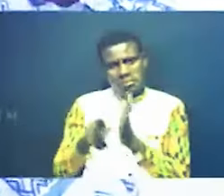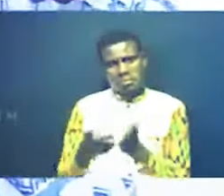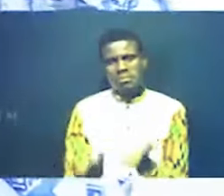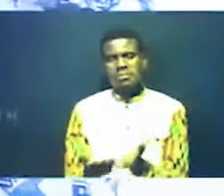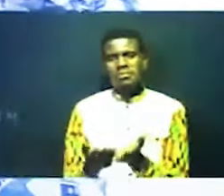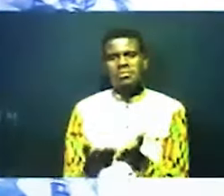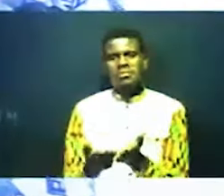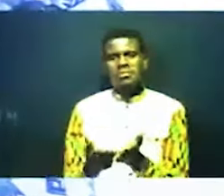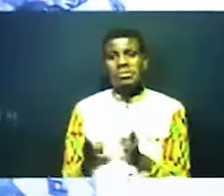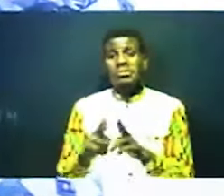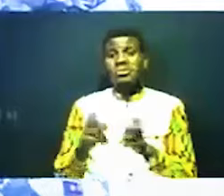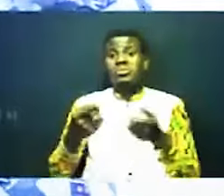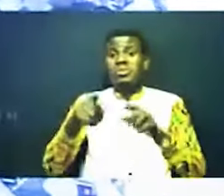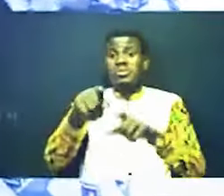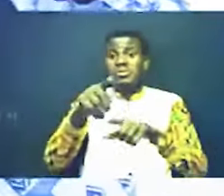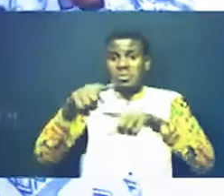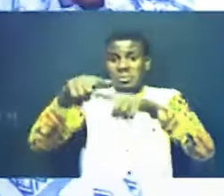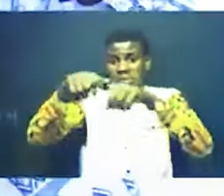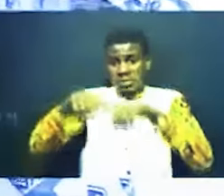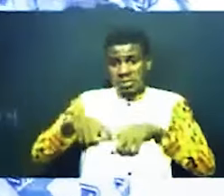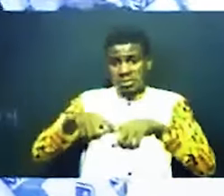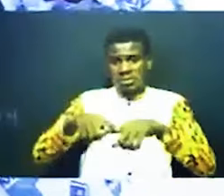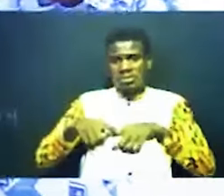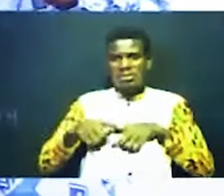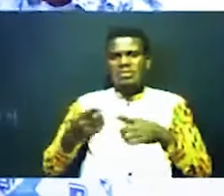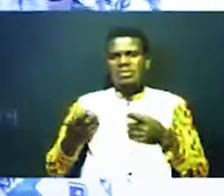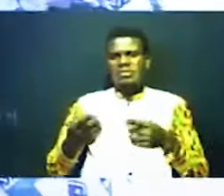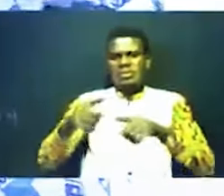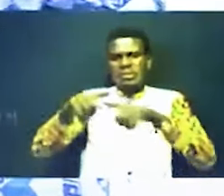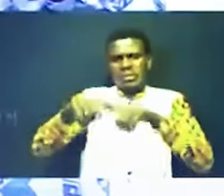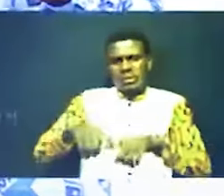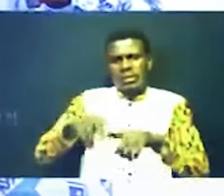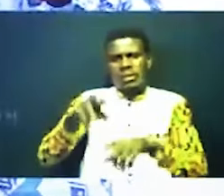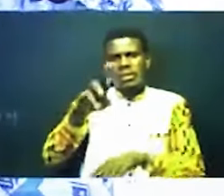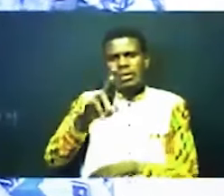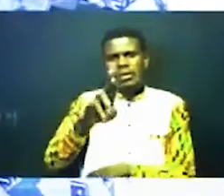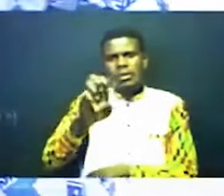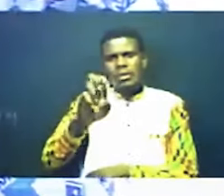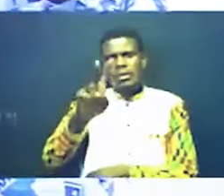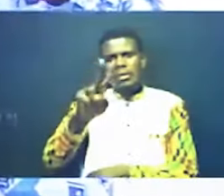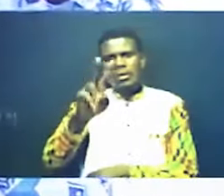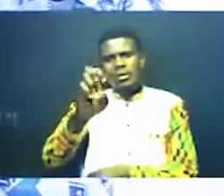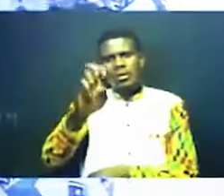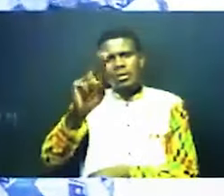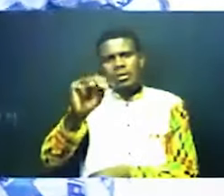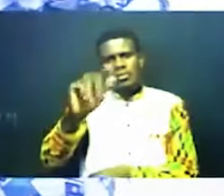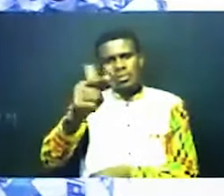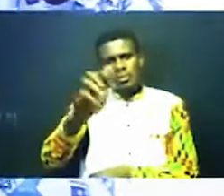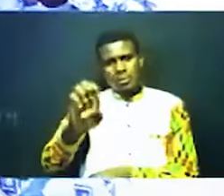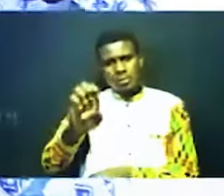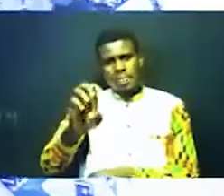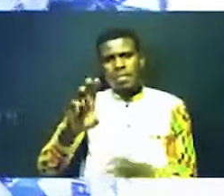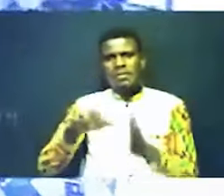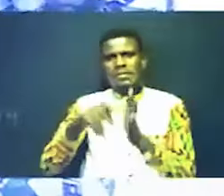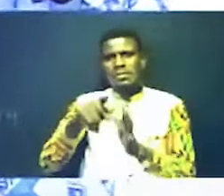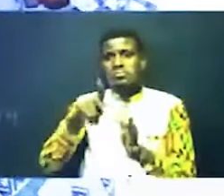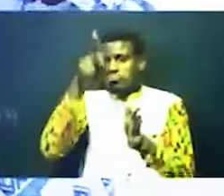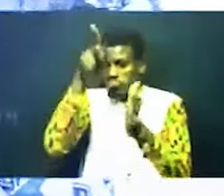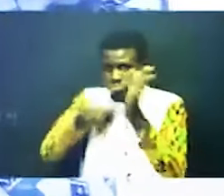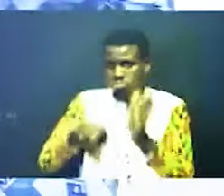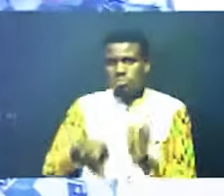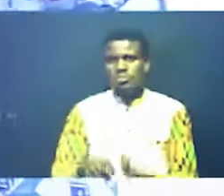murder. So if you dwell on revenge, and that is the thought in your heart, you will kill.